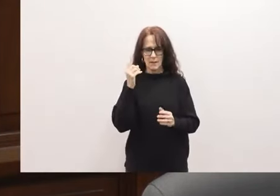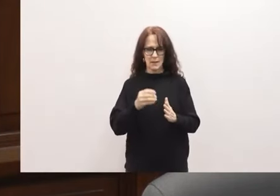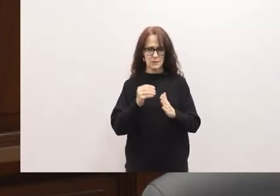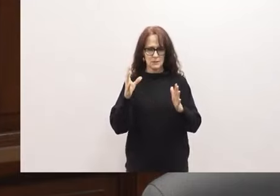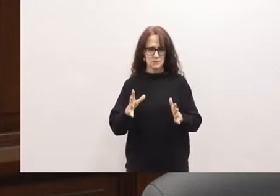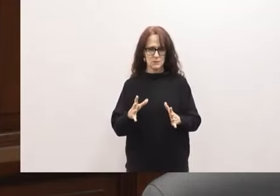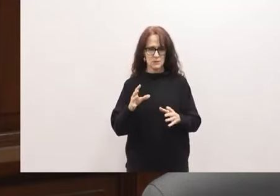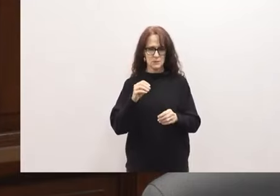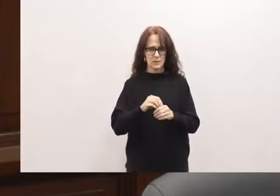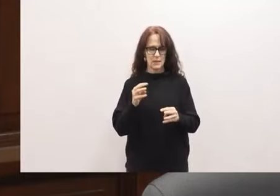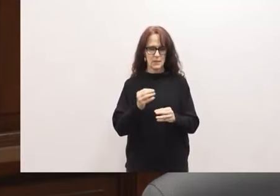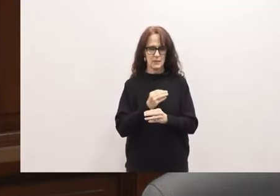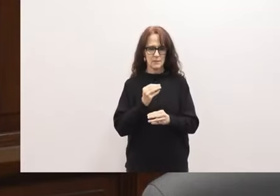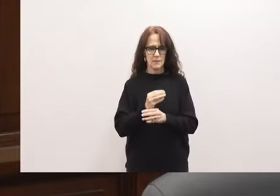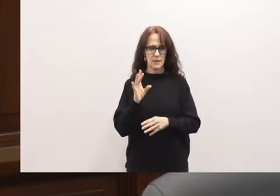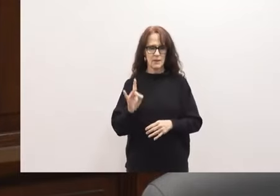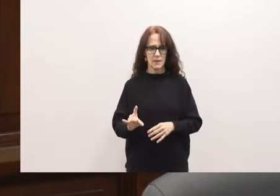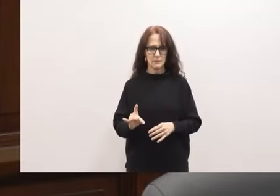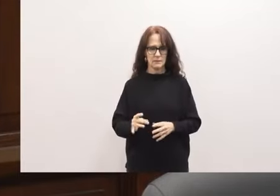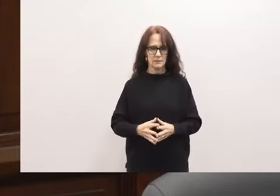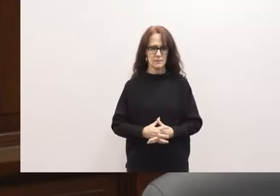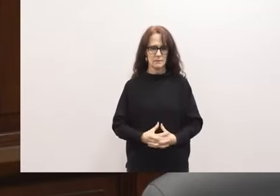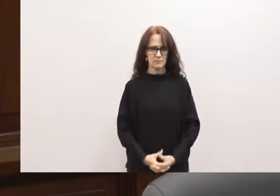8? Yes. Okay.